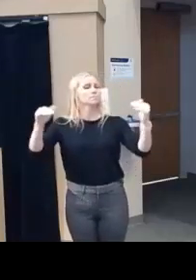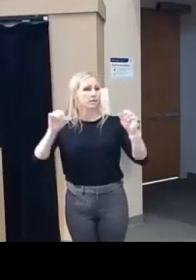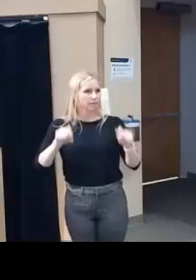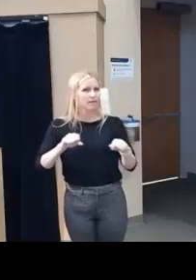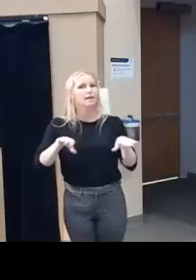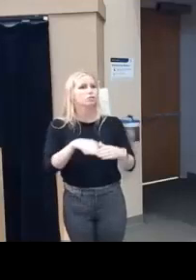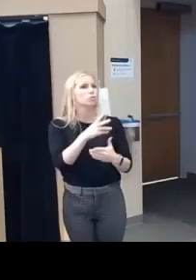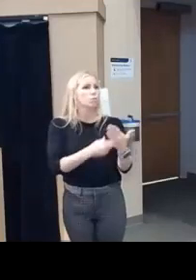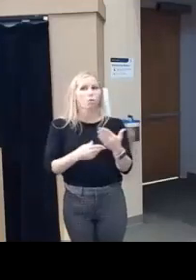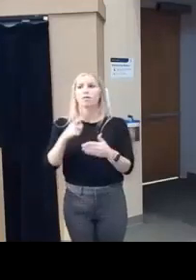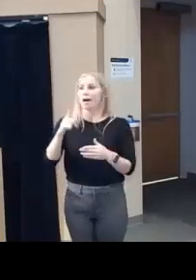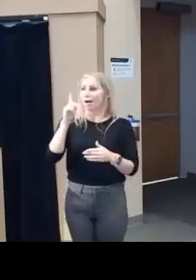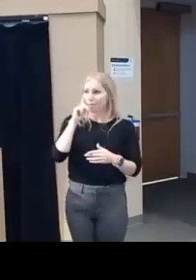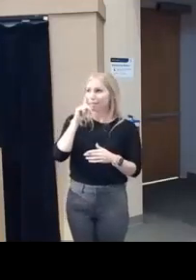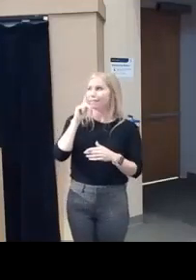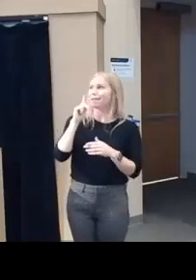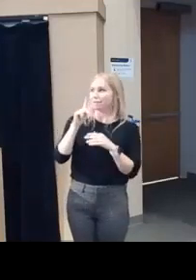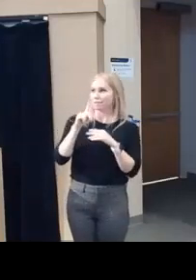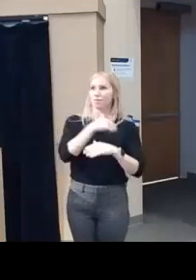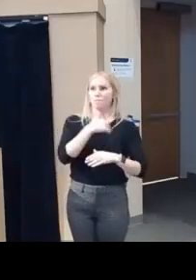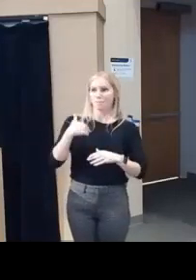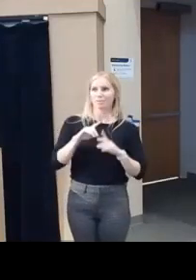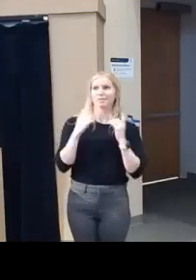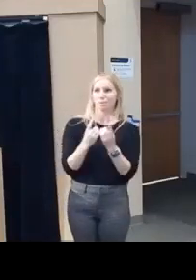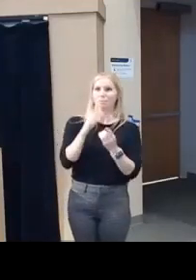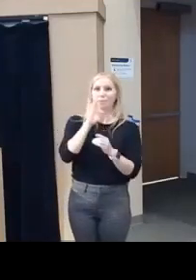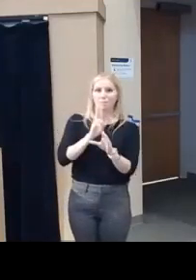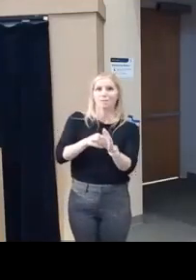who are participating in that program this year, which is very exciting.